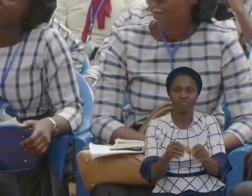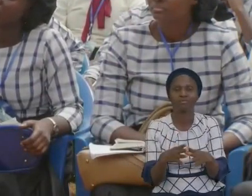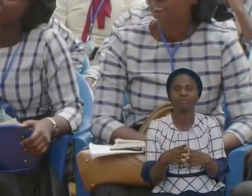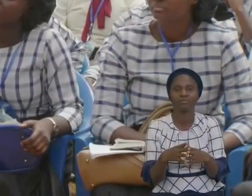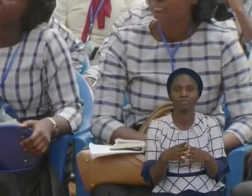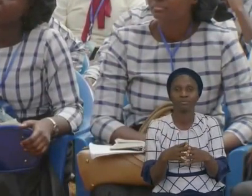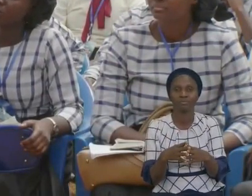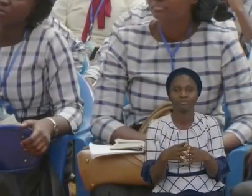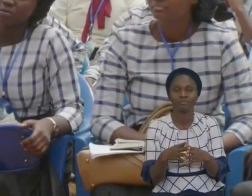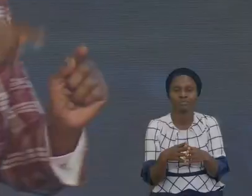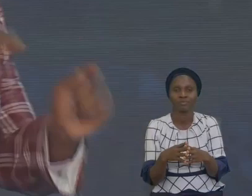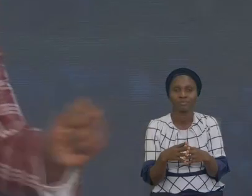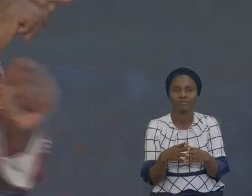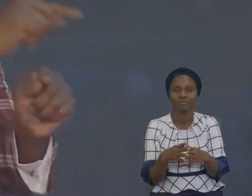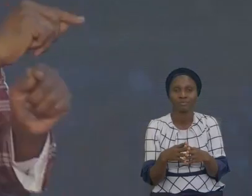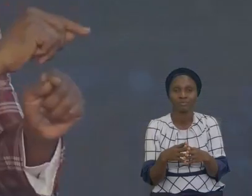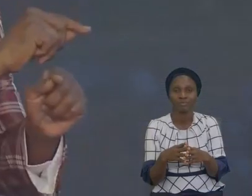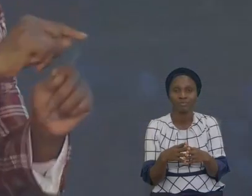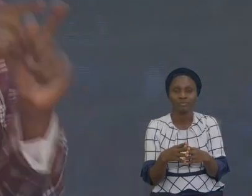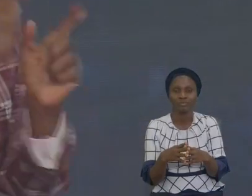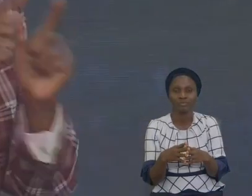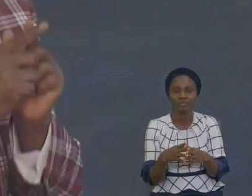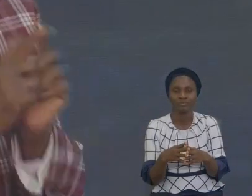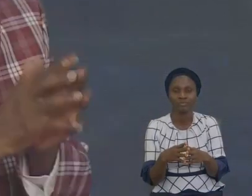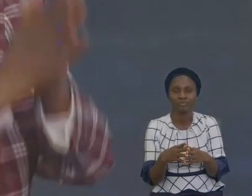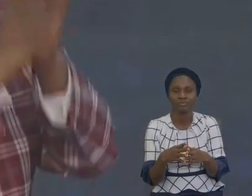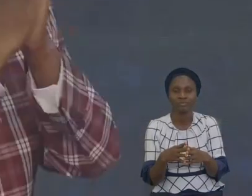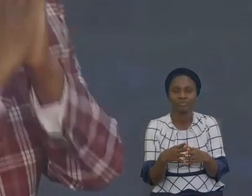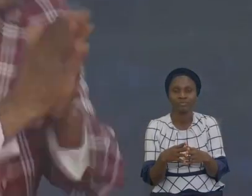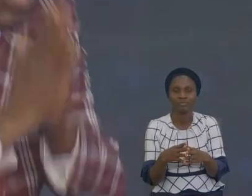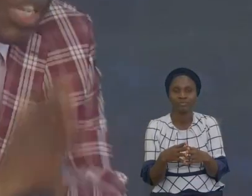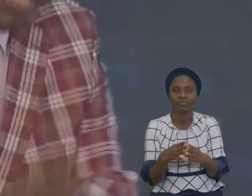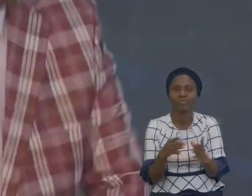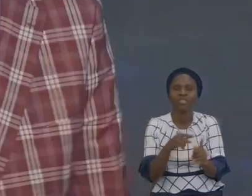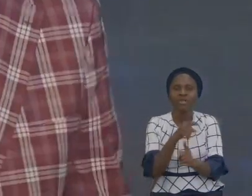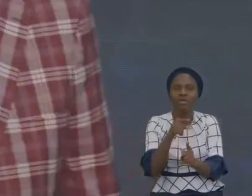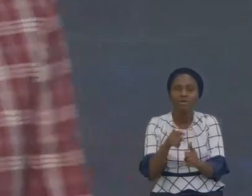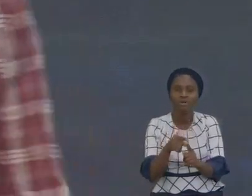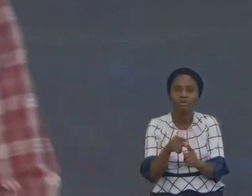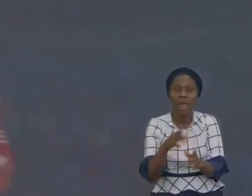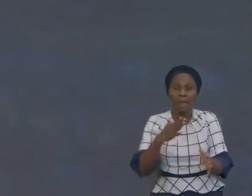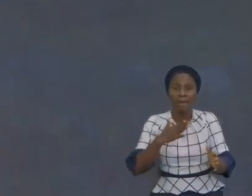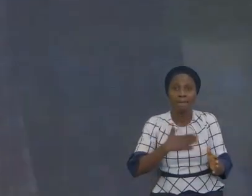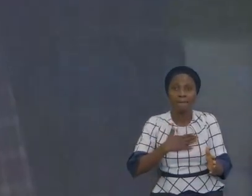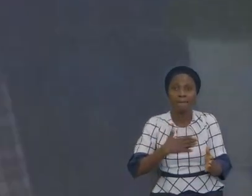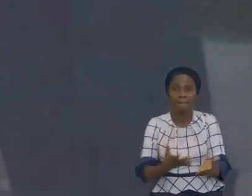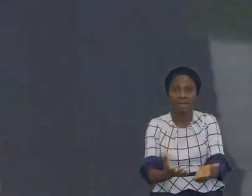My desire must be followed up with decision.